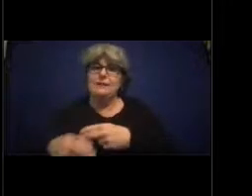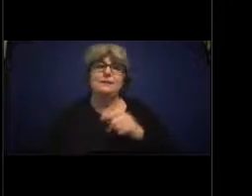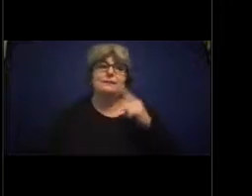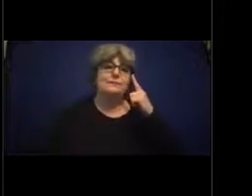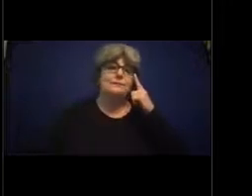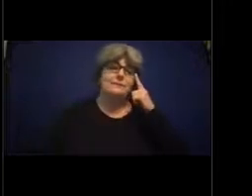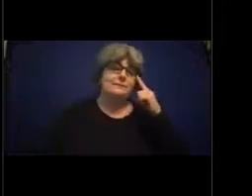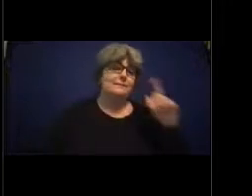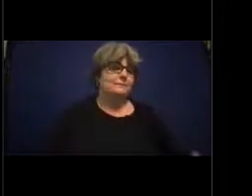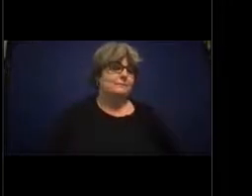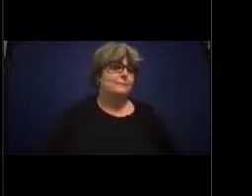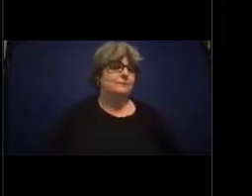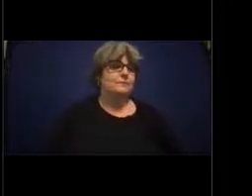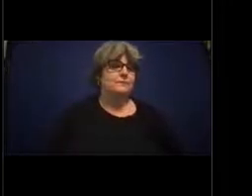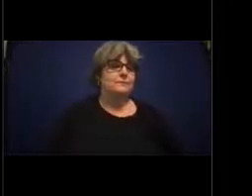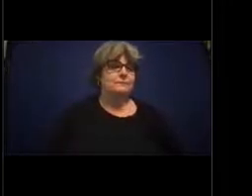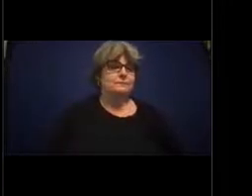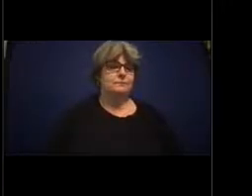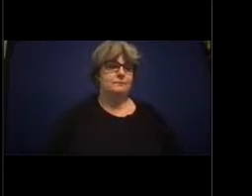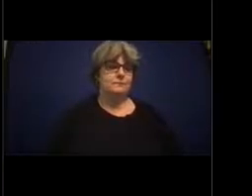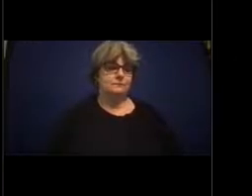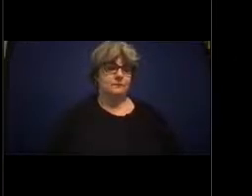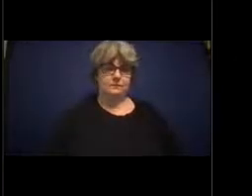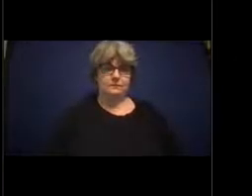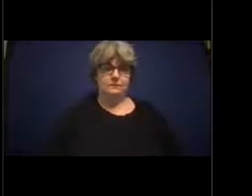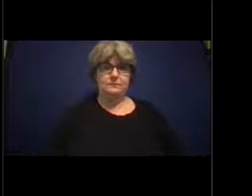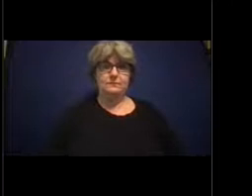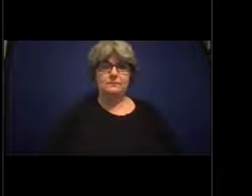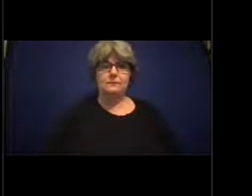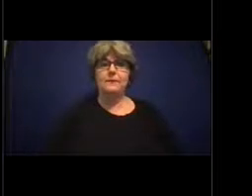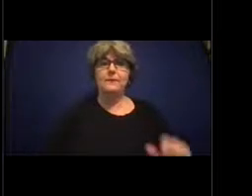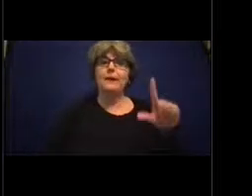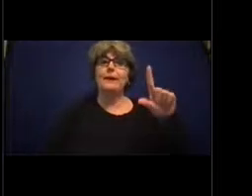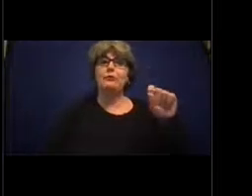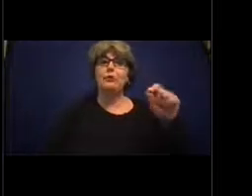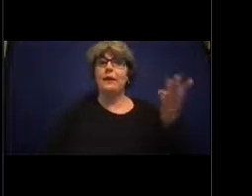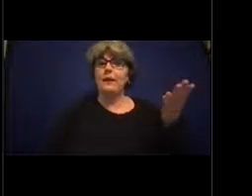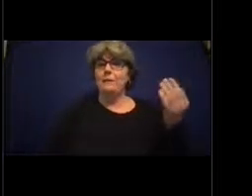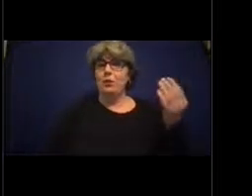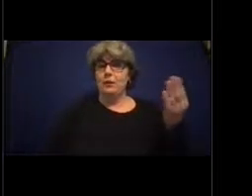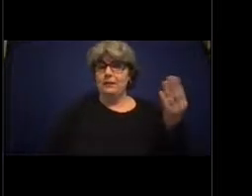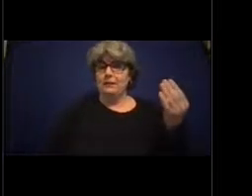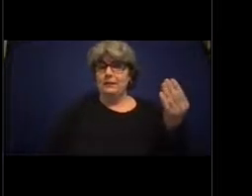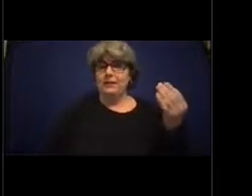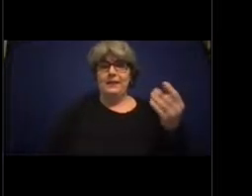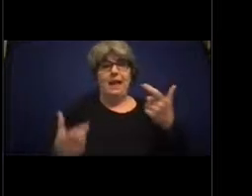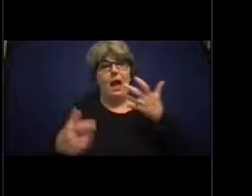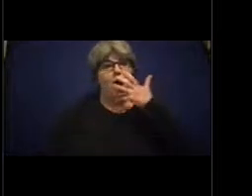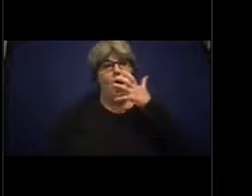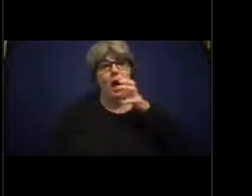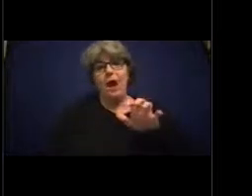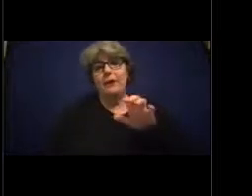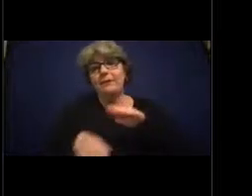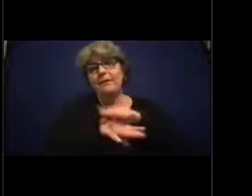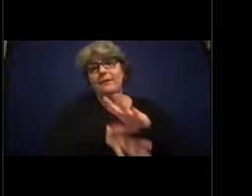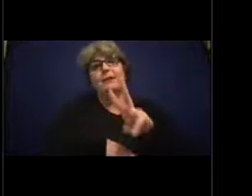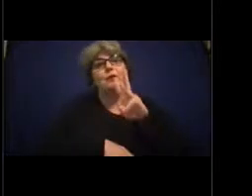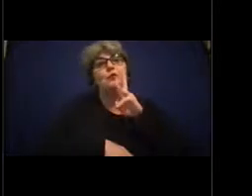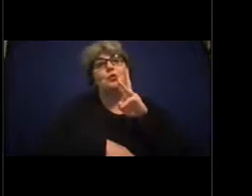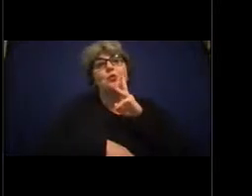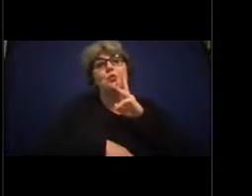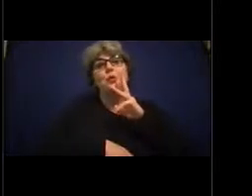one? And one of the things we had in 2014 is we had a big heat wave that affected the water here. So